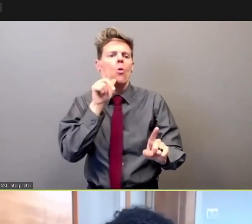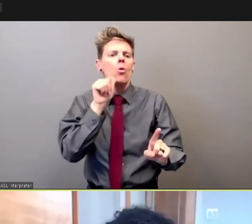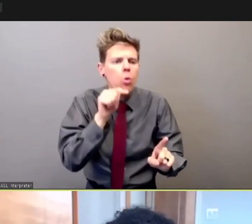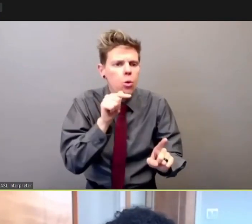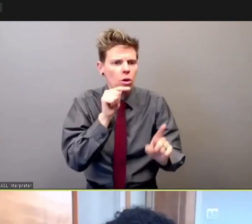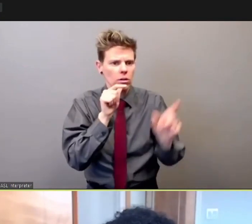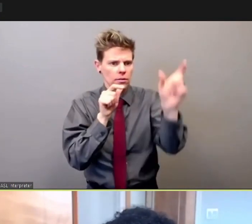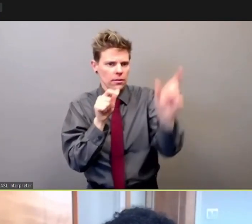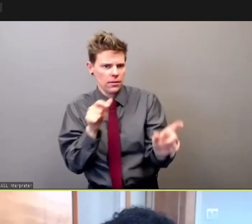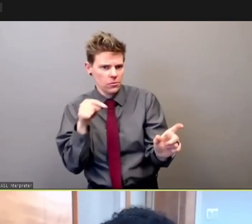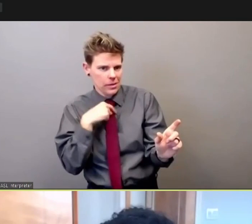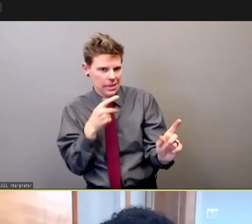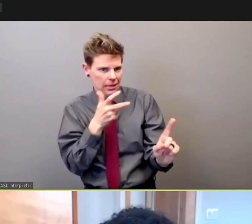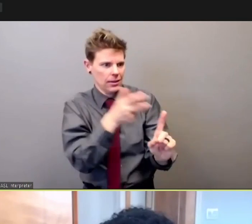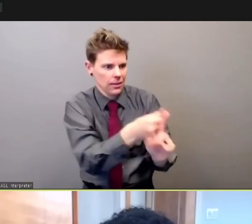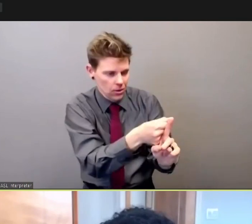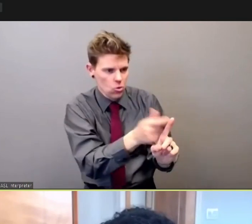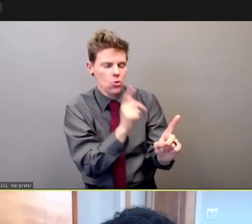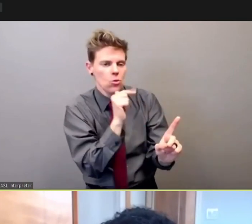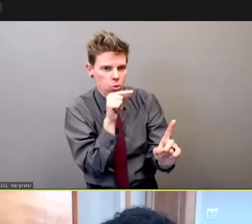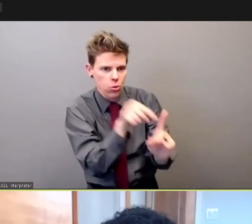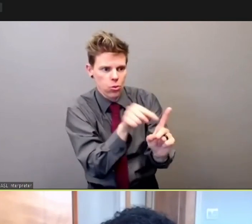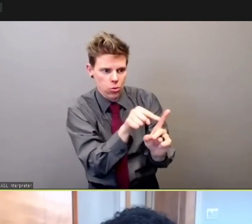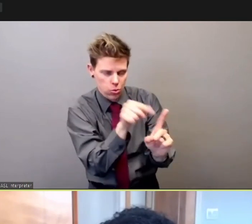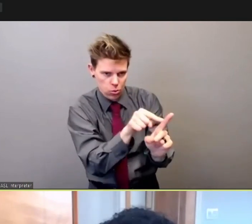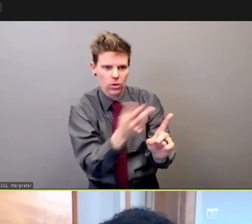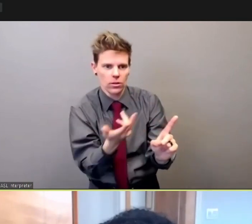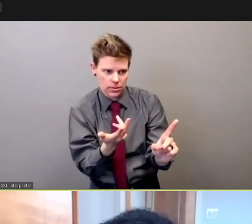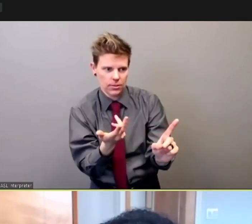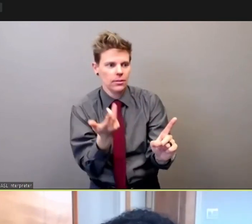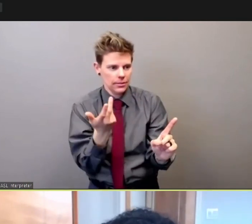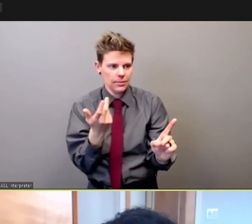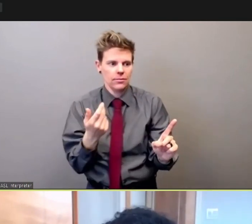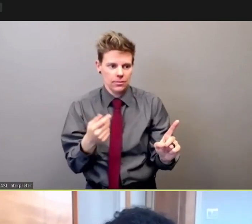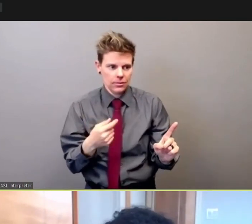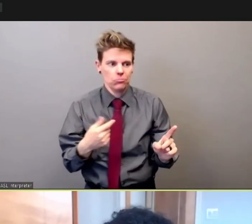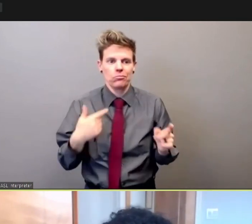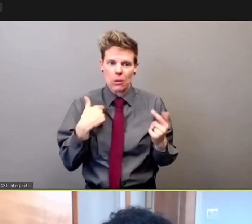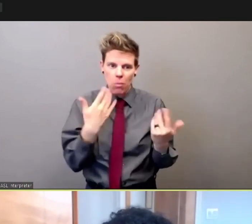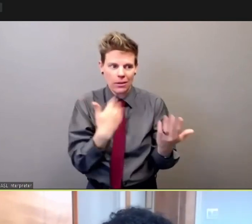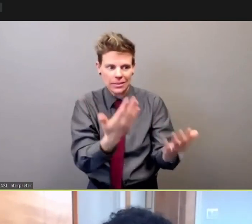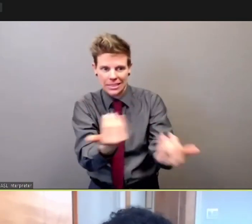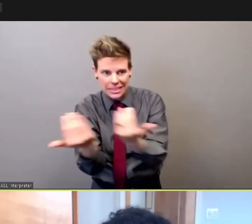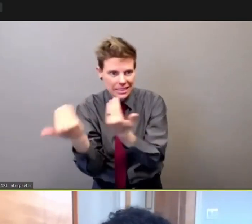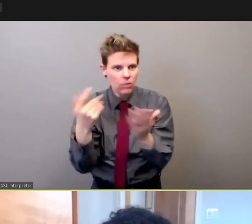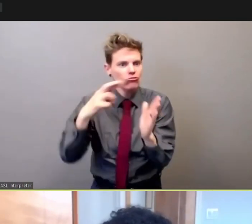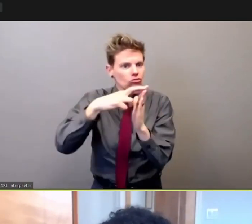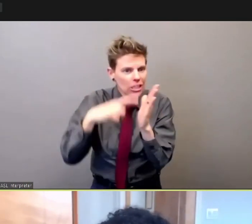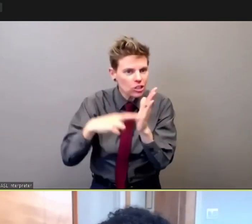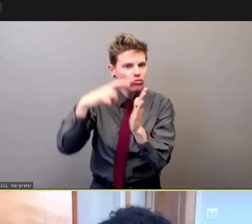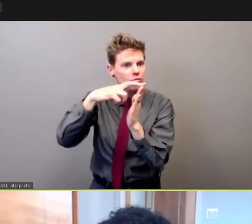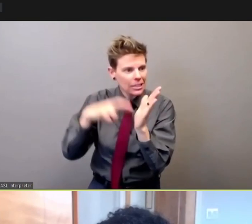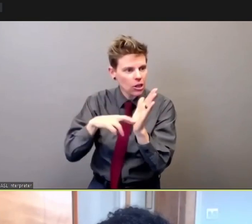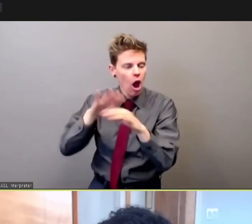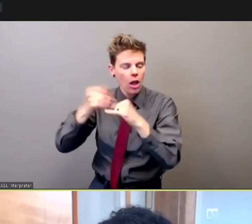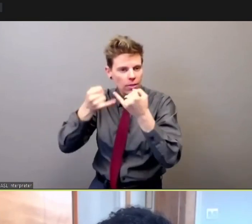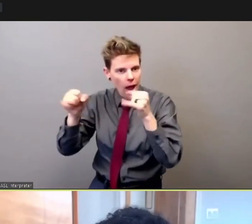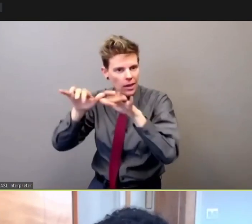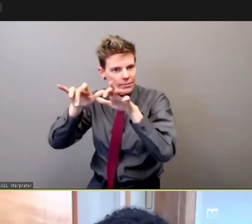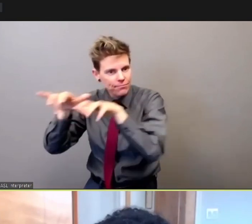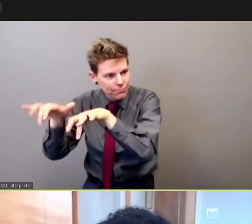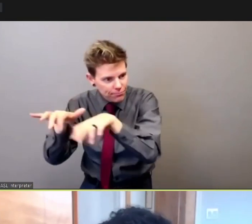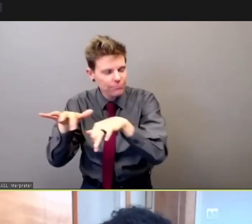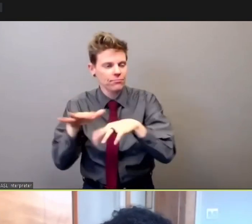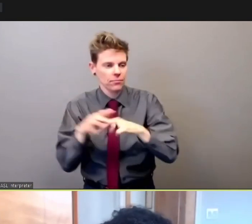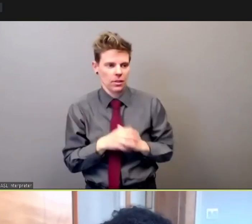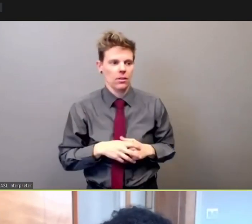And also, you know, we talk about getting New Mexicans to register to receive the vaccine. We also want vaccine providers to register on our